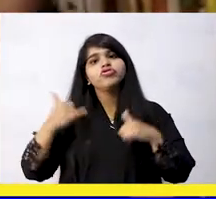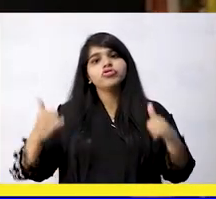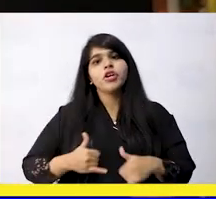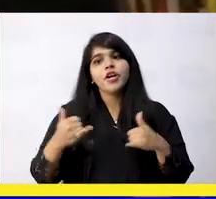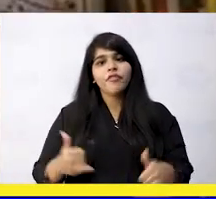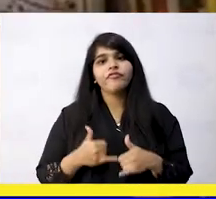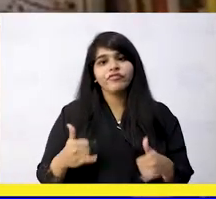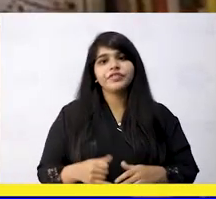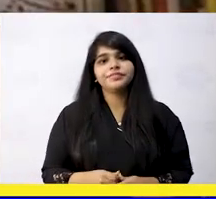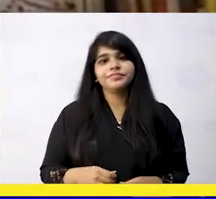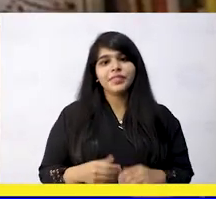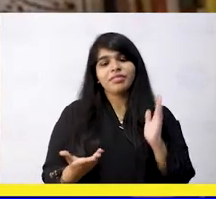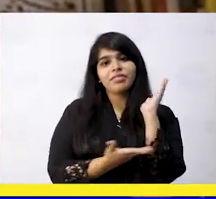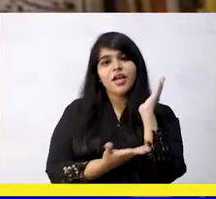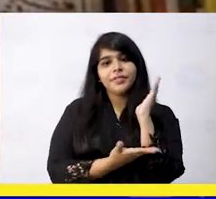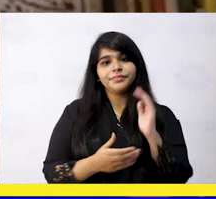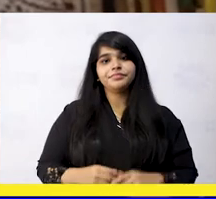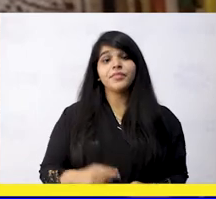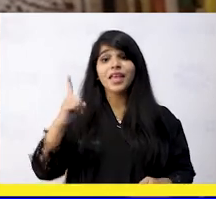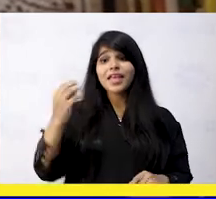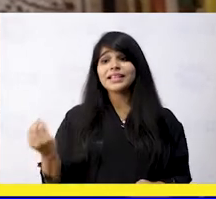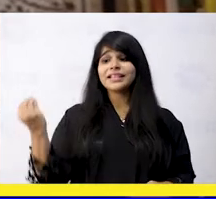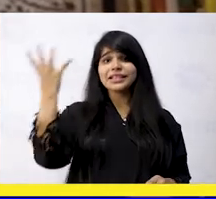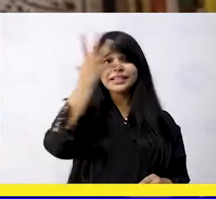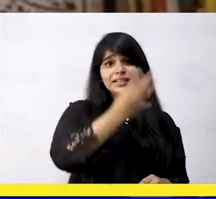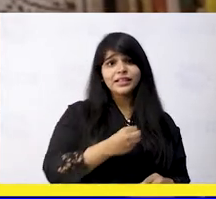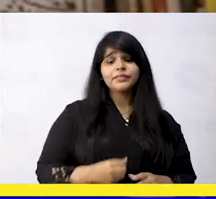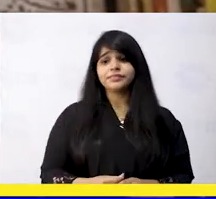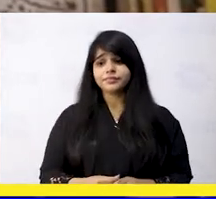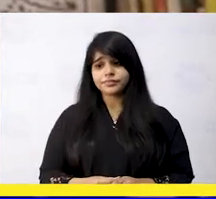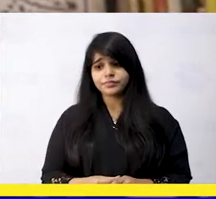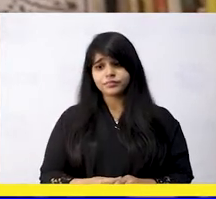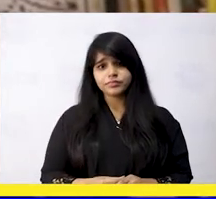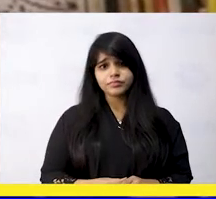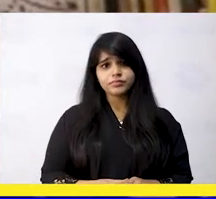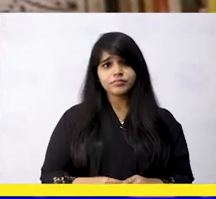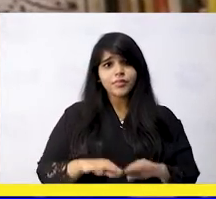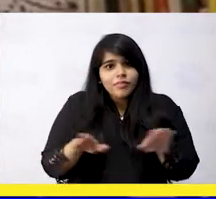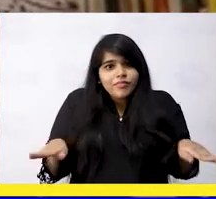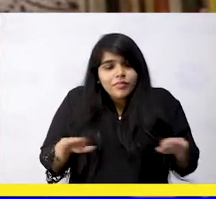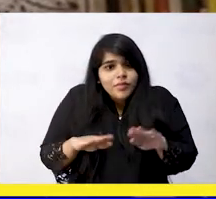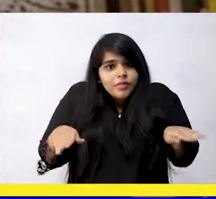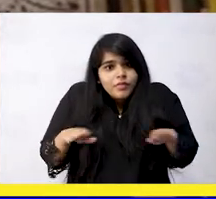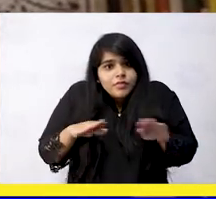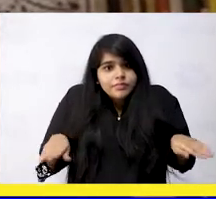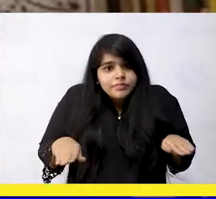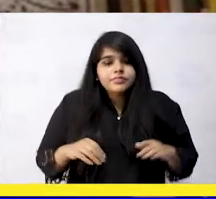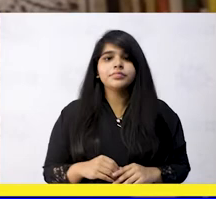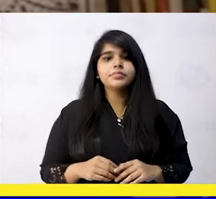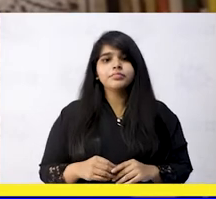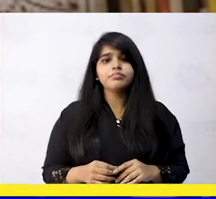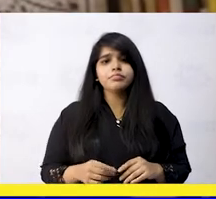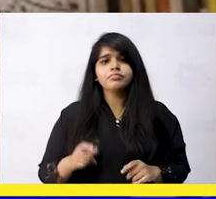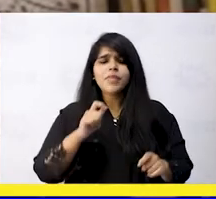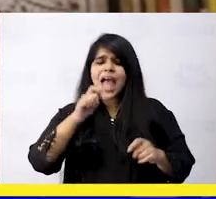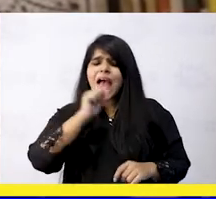animal of that forest. One day, the hare saw Tortoise coming towards